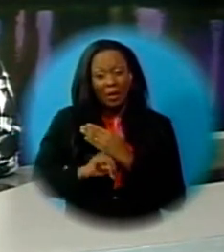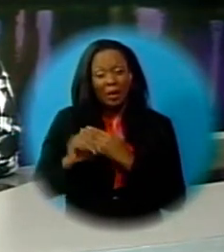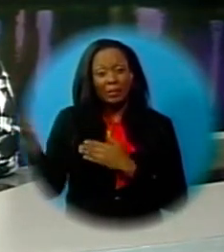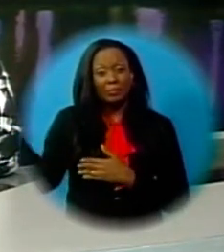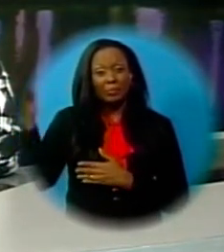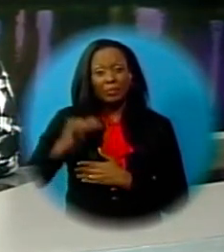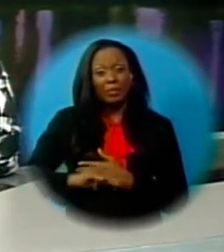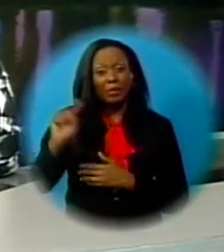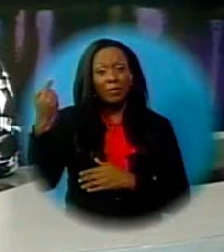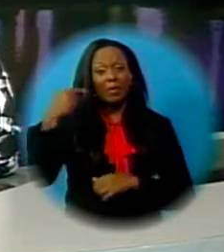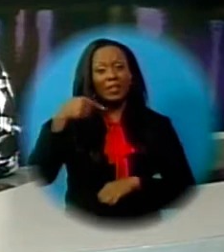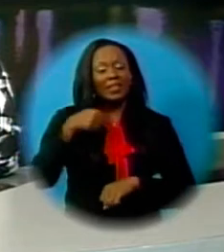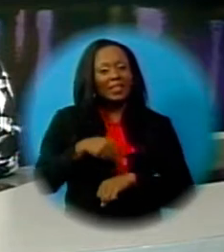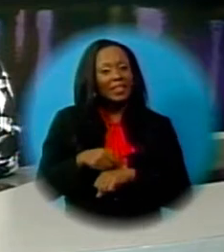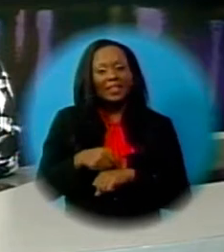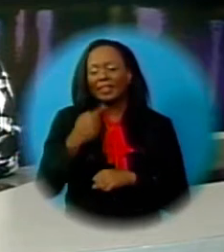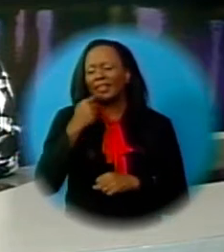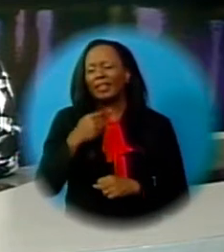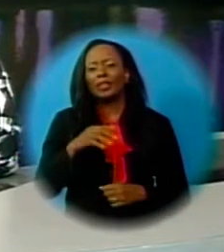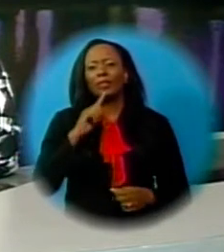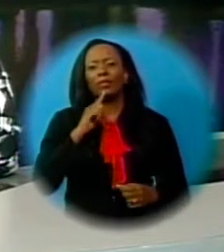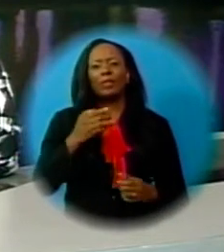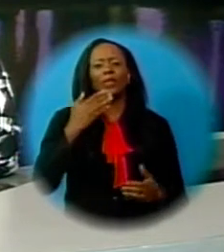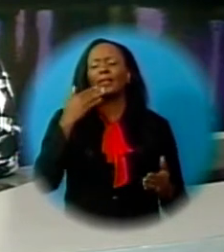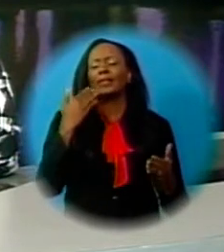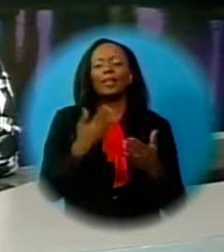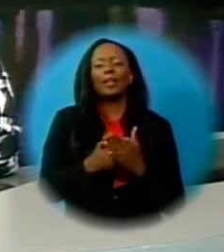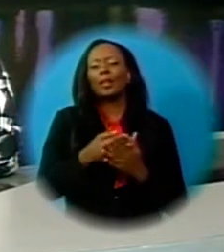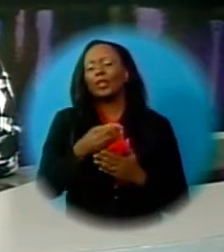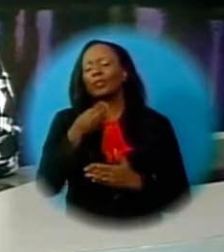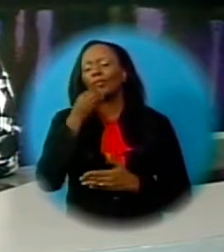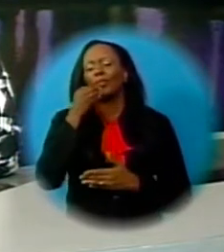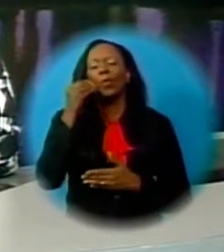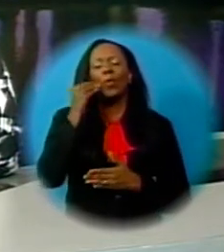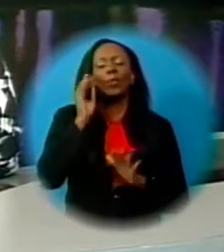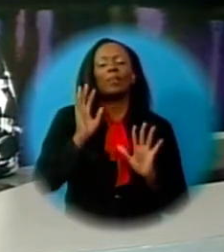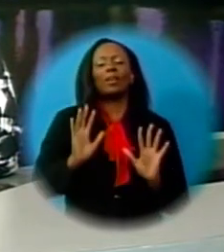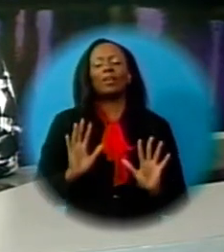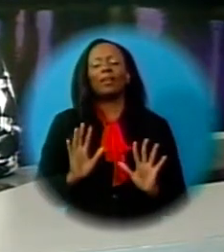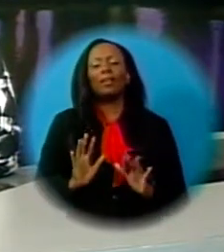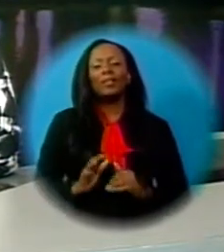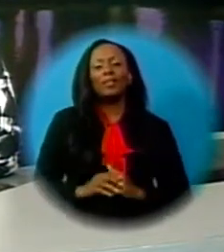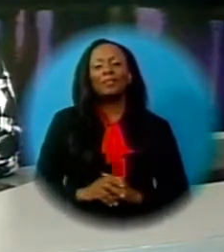in Barbados for the first time since that historic feat. He says it's good to be home.